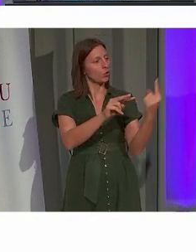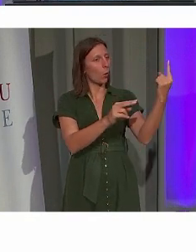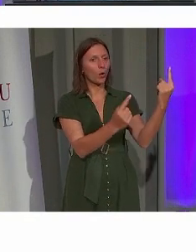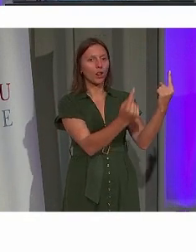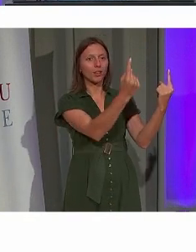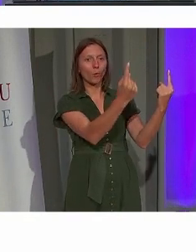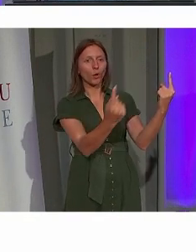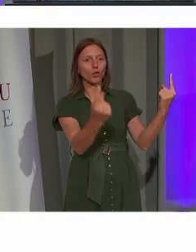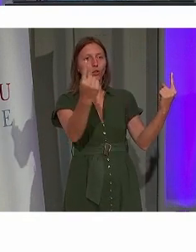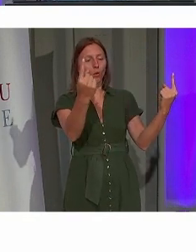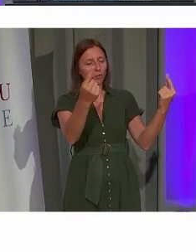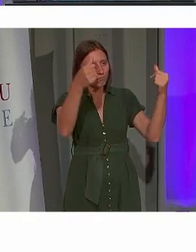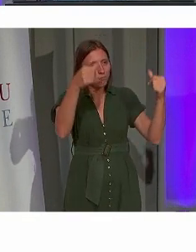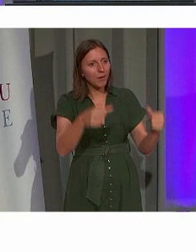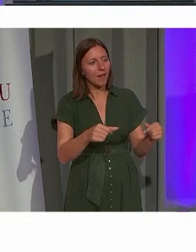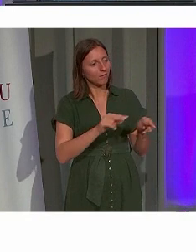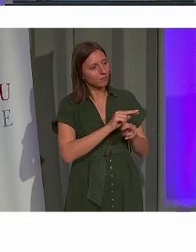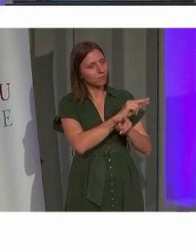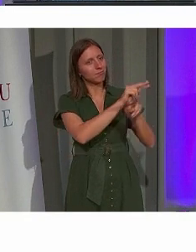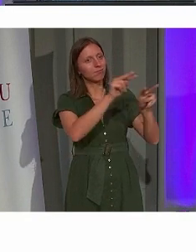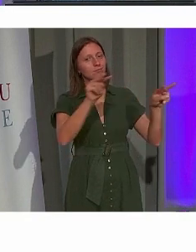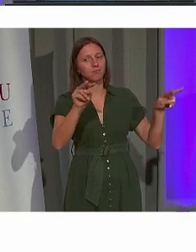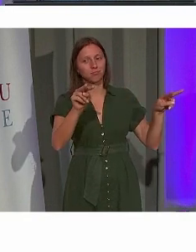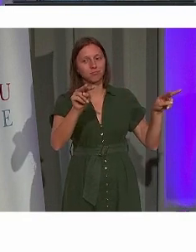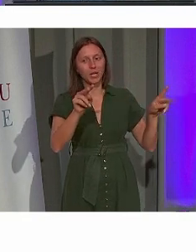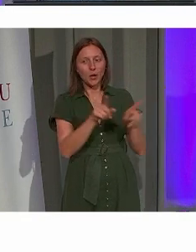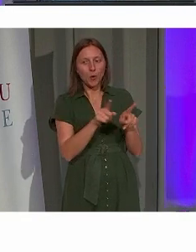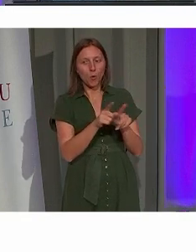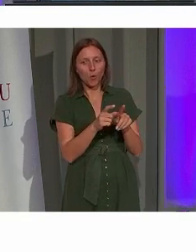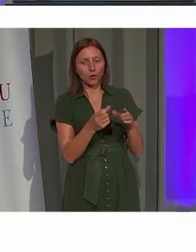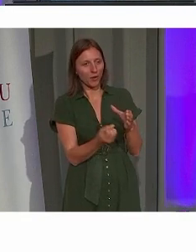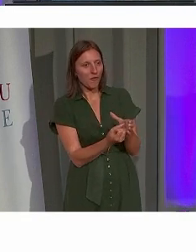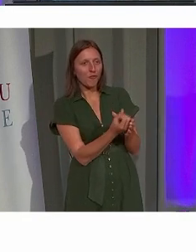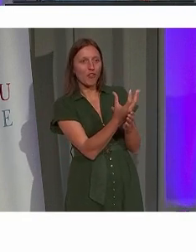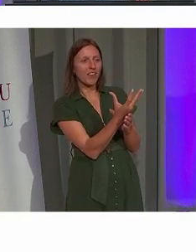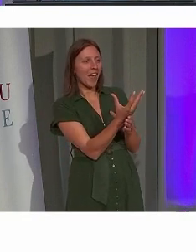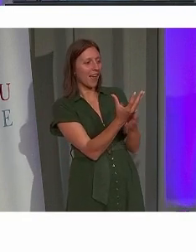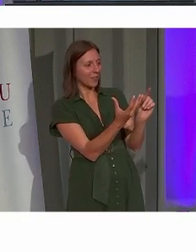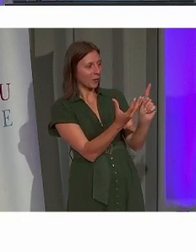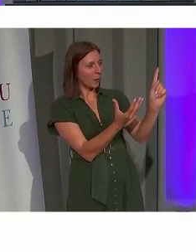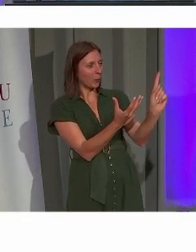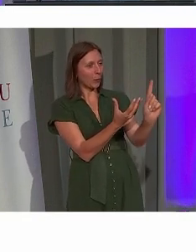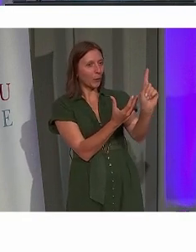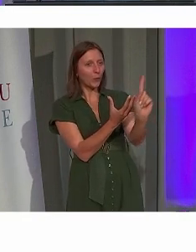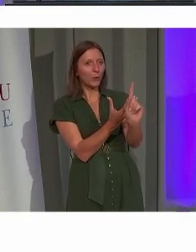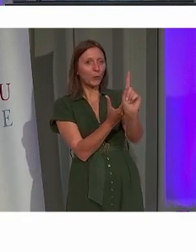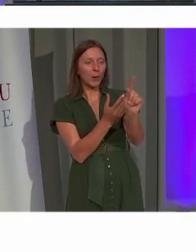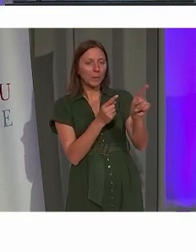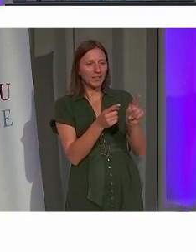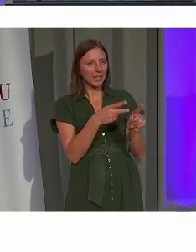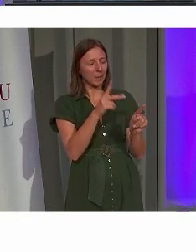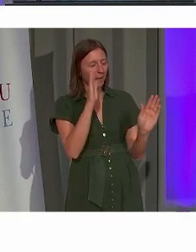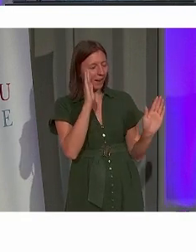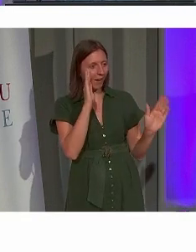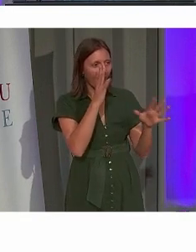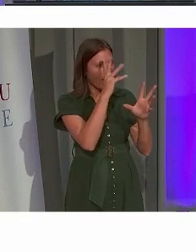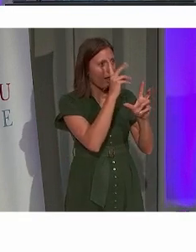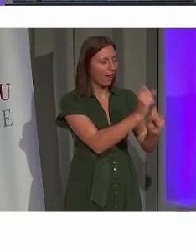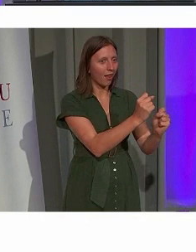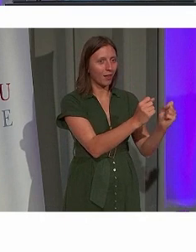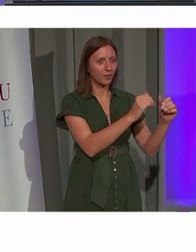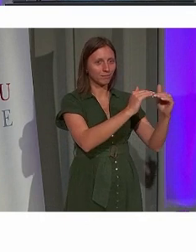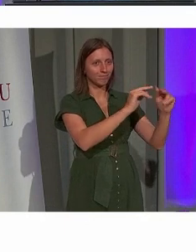vista on the towers of Bruges is there. We also, there is also a fountain